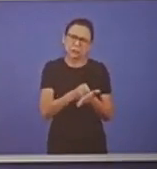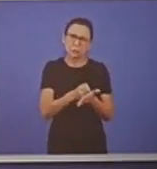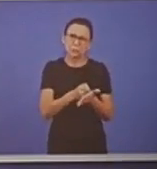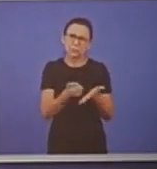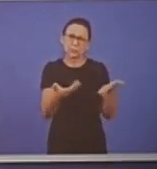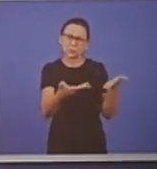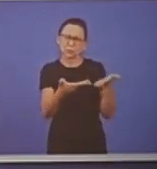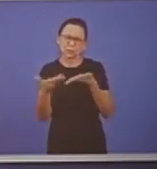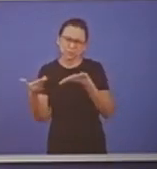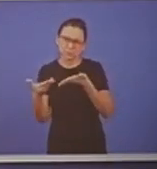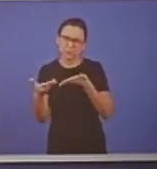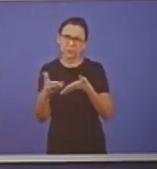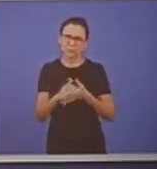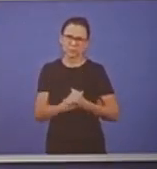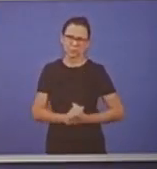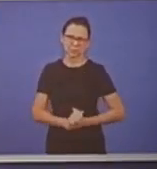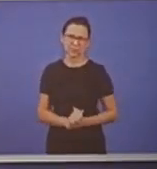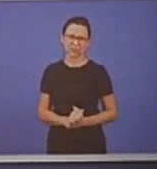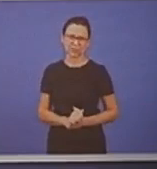wedding of his son?